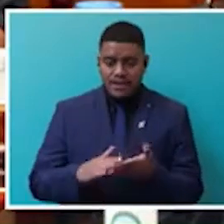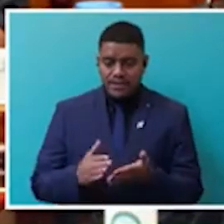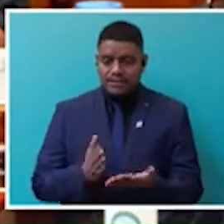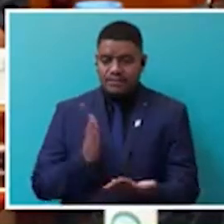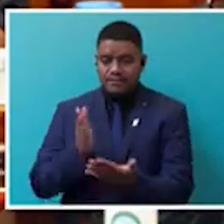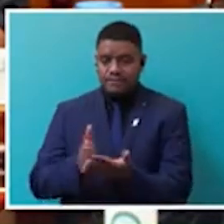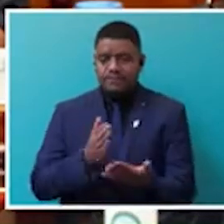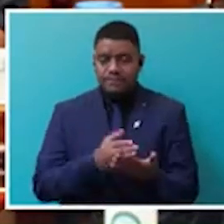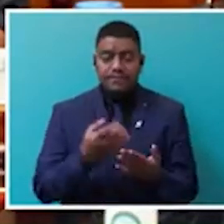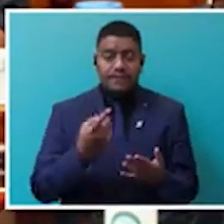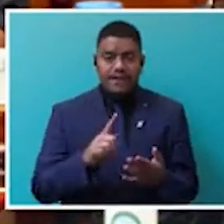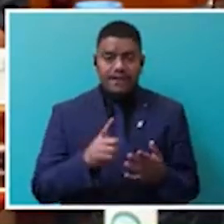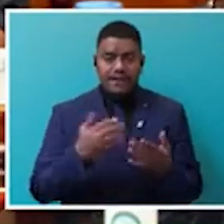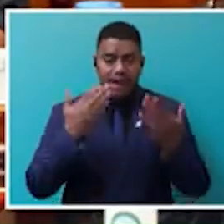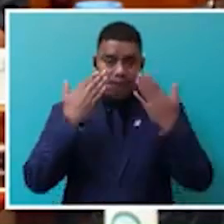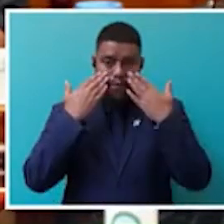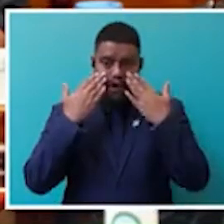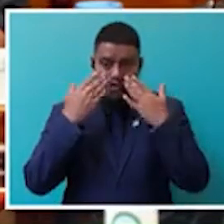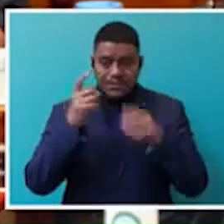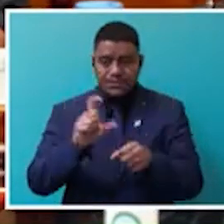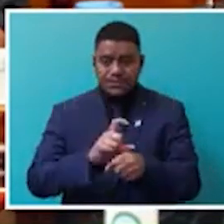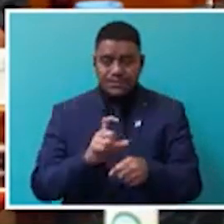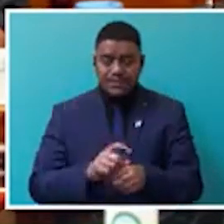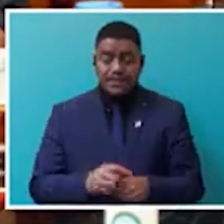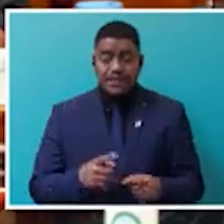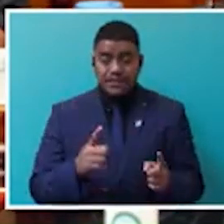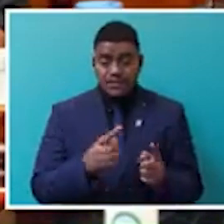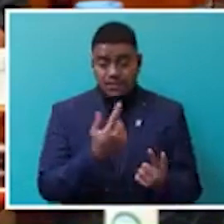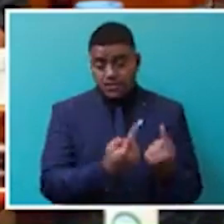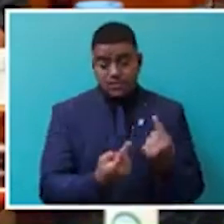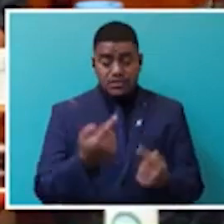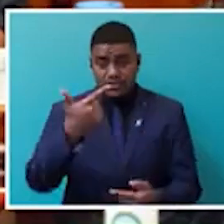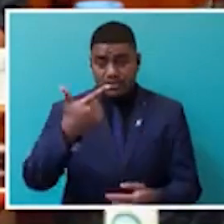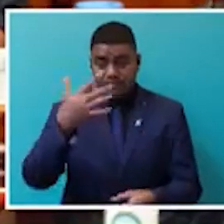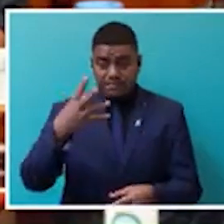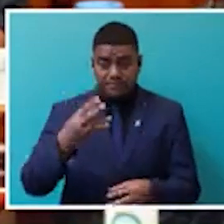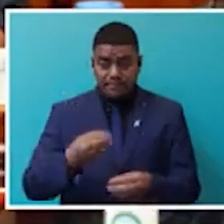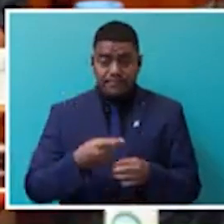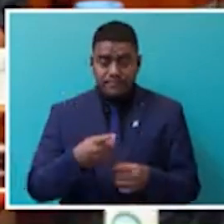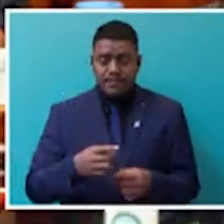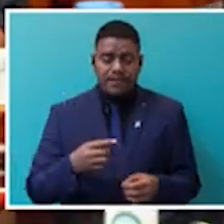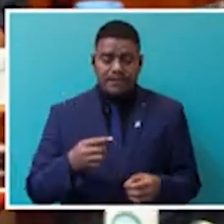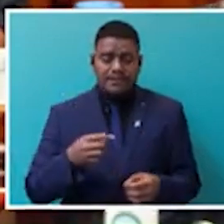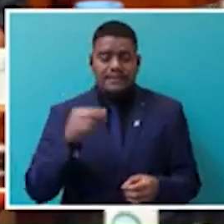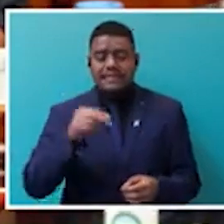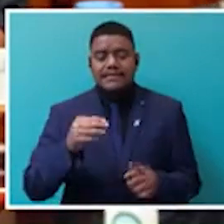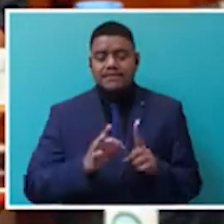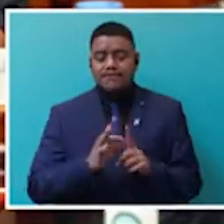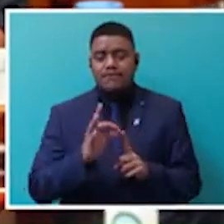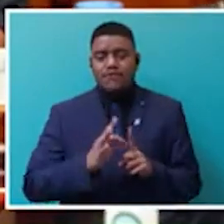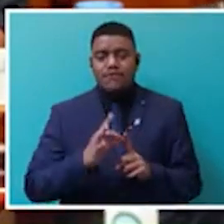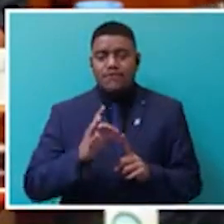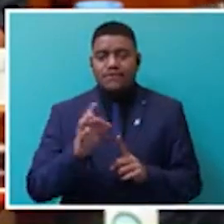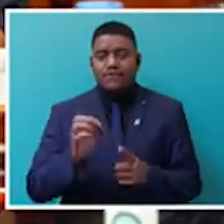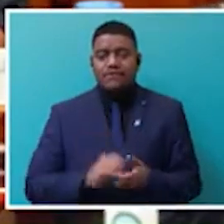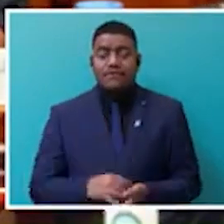legal awareness. Each of these pillars represent not only a reform objective, but a promise